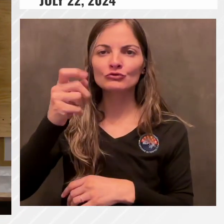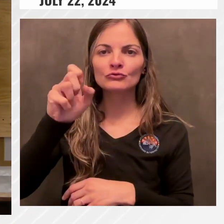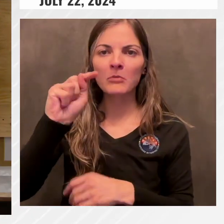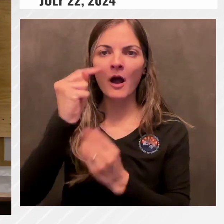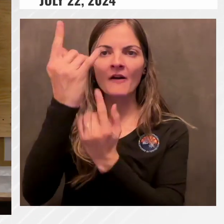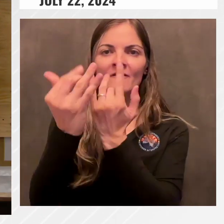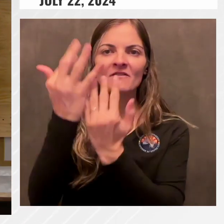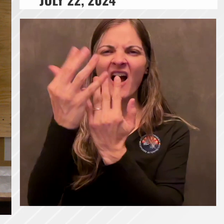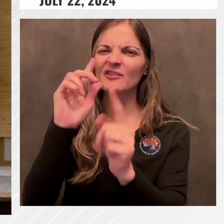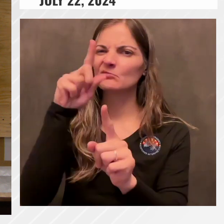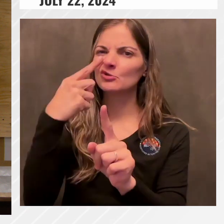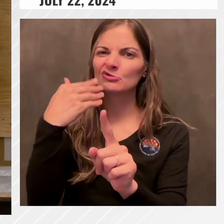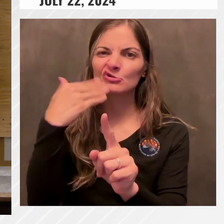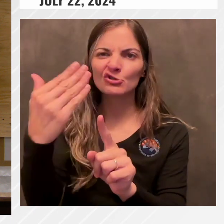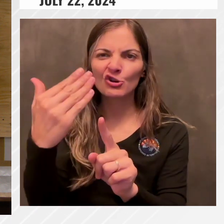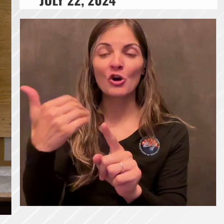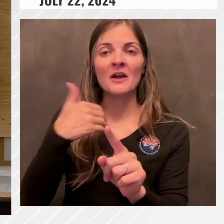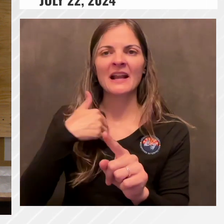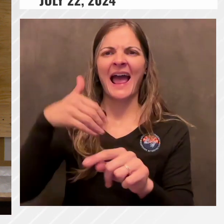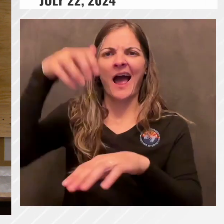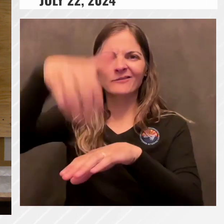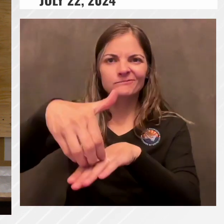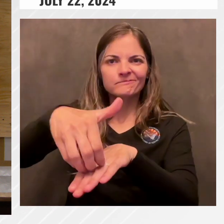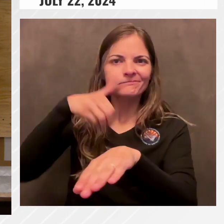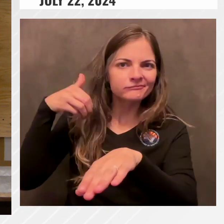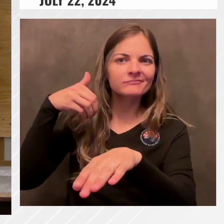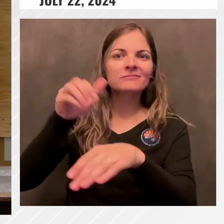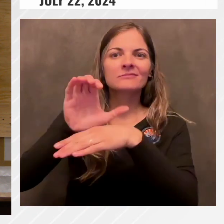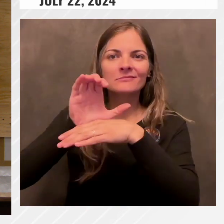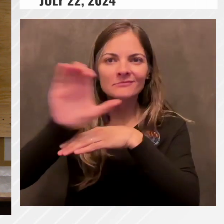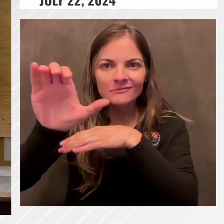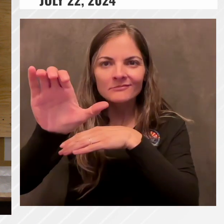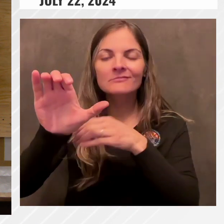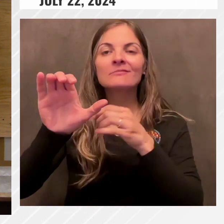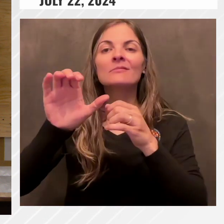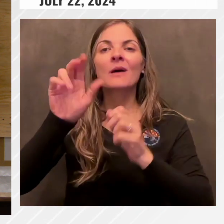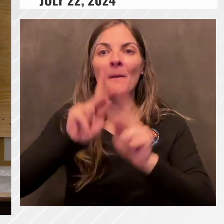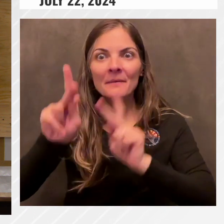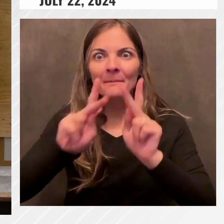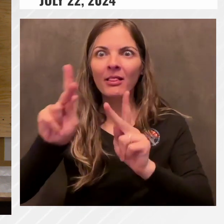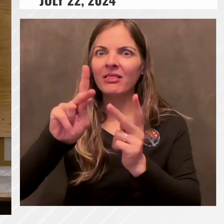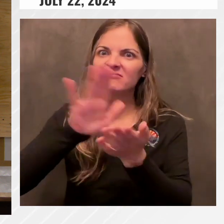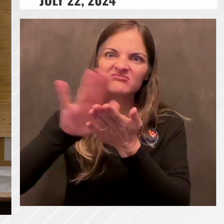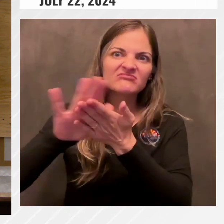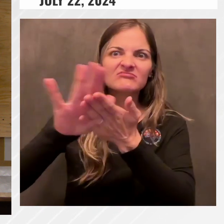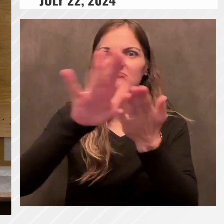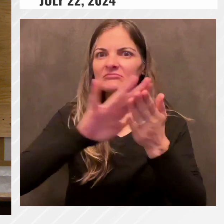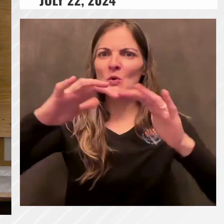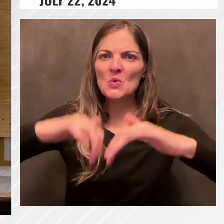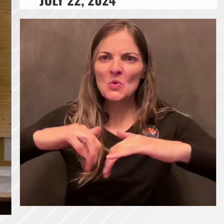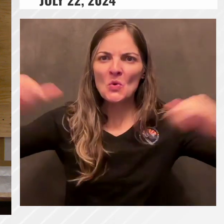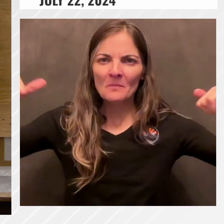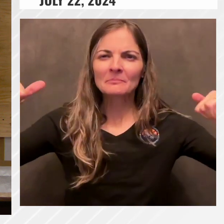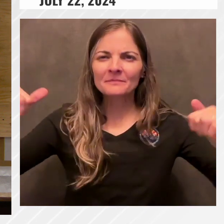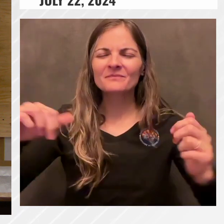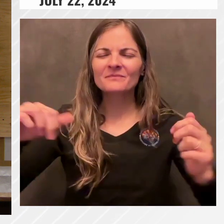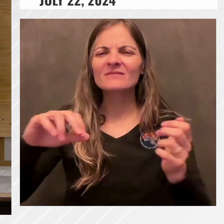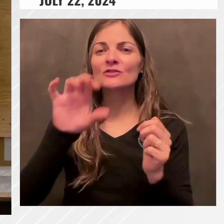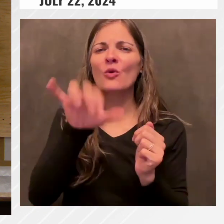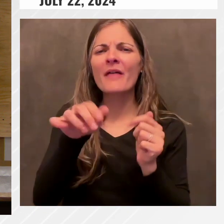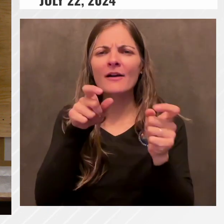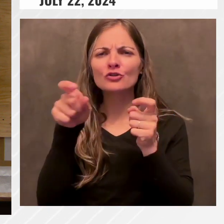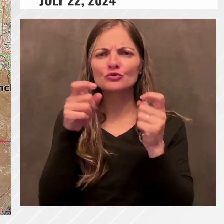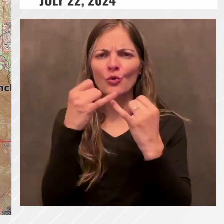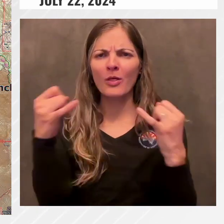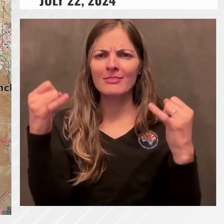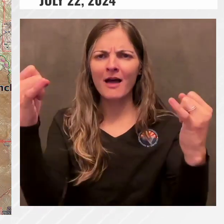there's dozer line on it, there's hose lines on it, and there's people on it mopping it up. And you'll see some more of that controlled line like I spoke about here, up